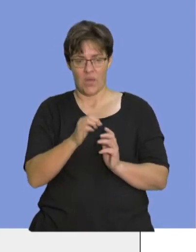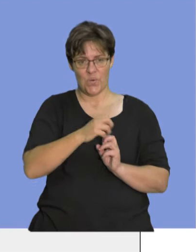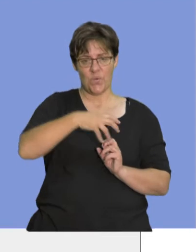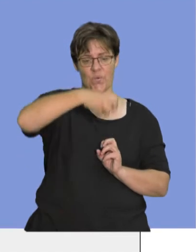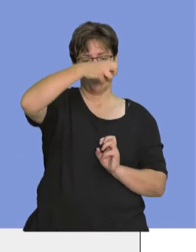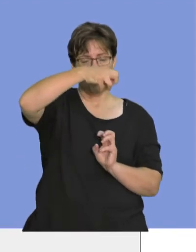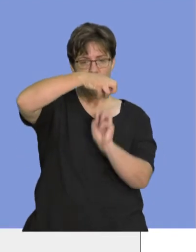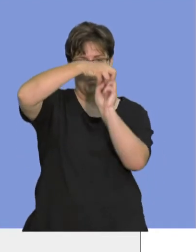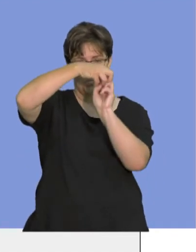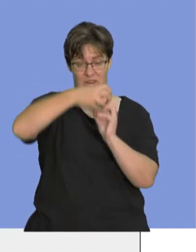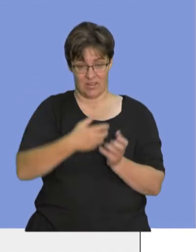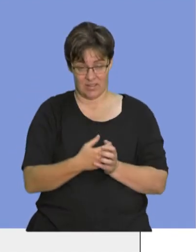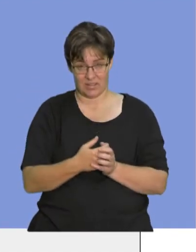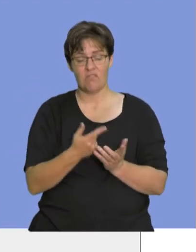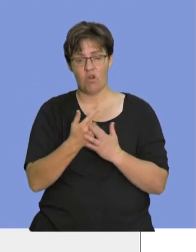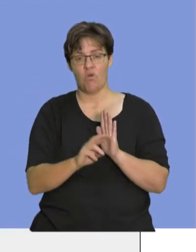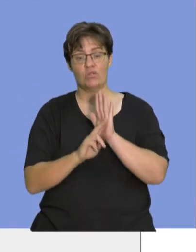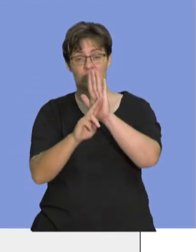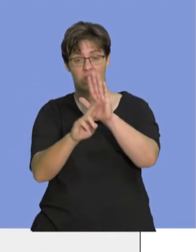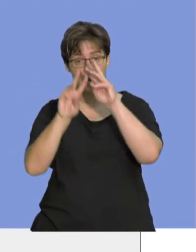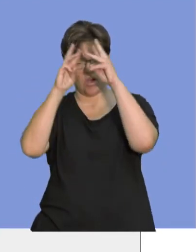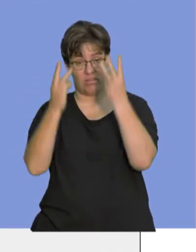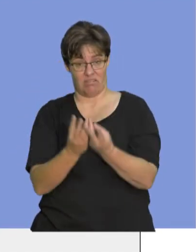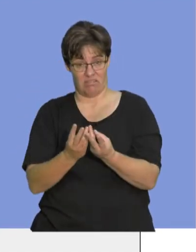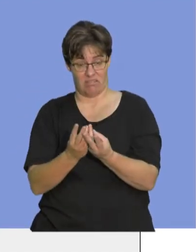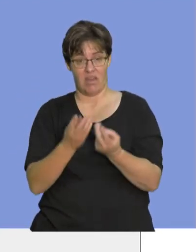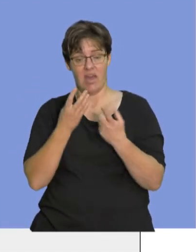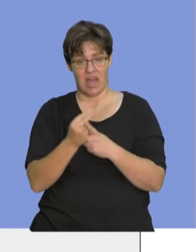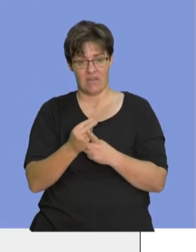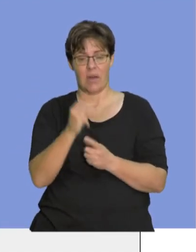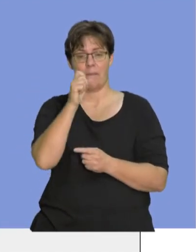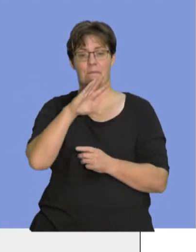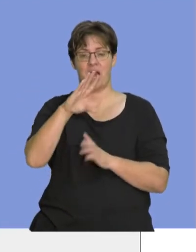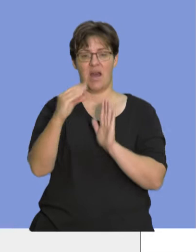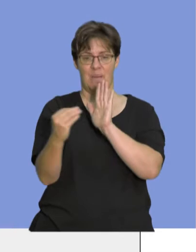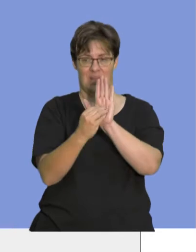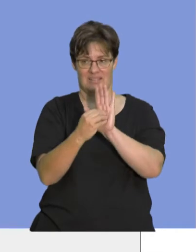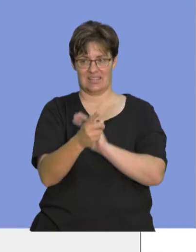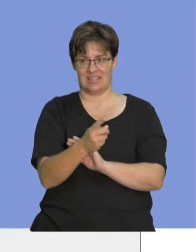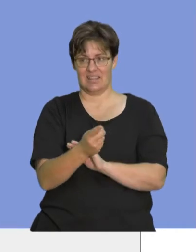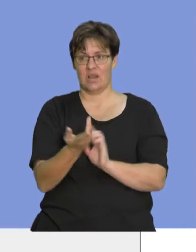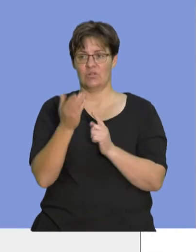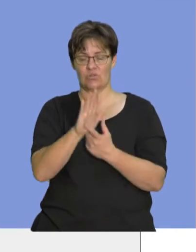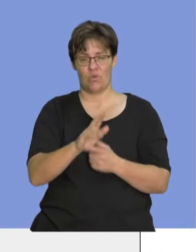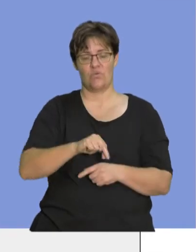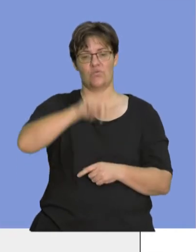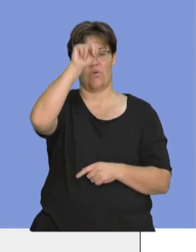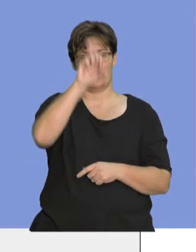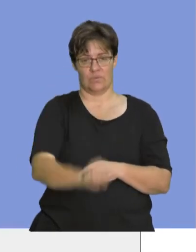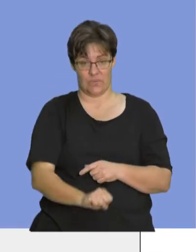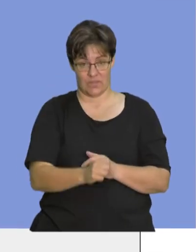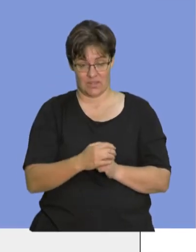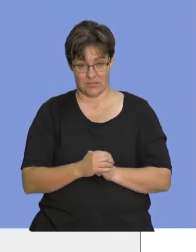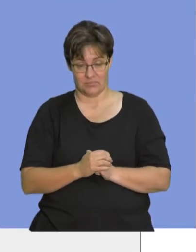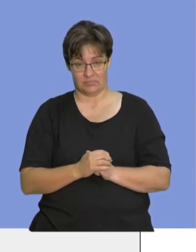see, inside this representation of planet Earth, there is actually a bar magnet which shows the north and the south pole,